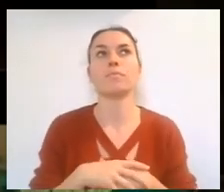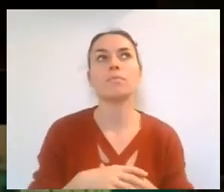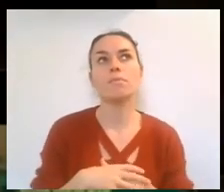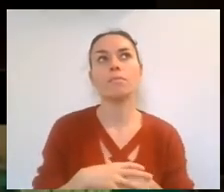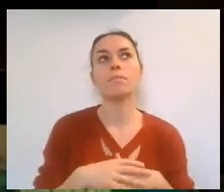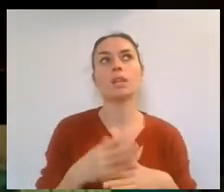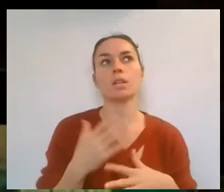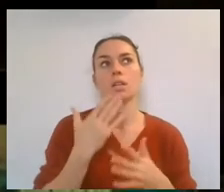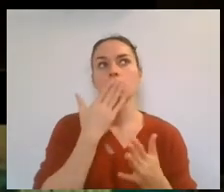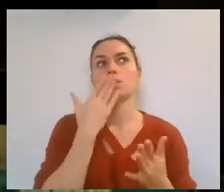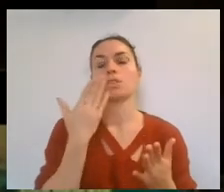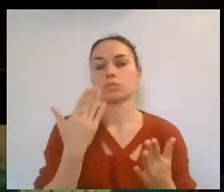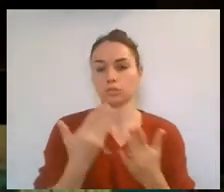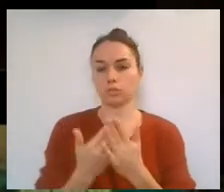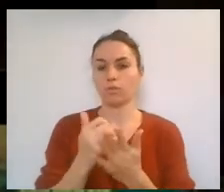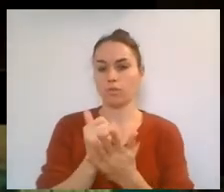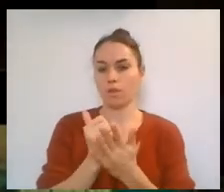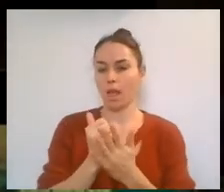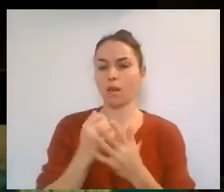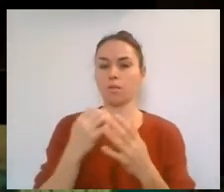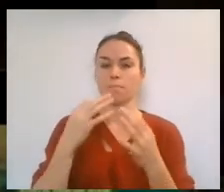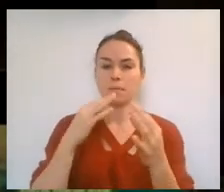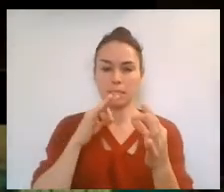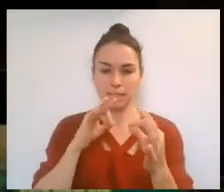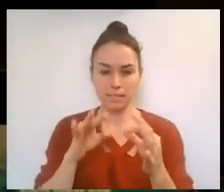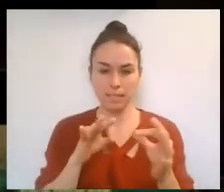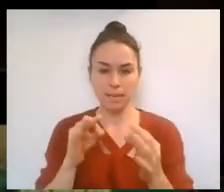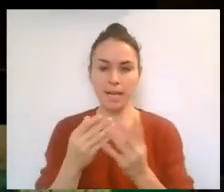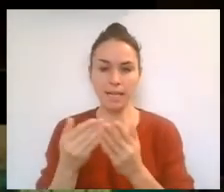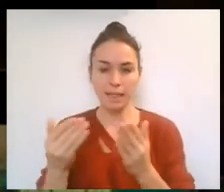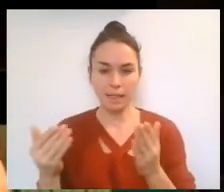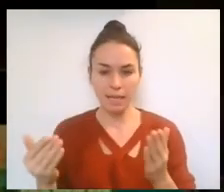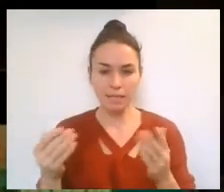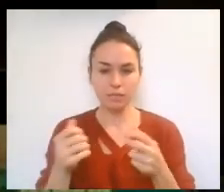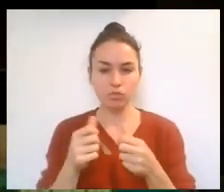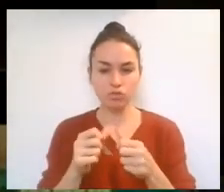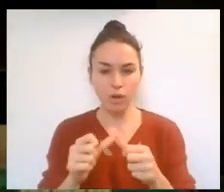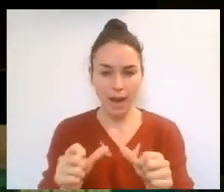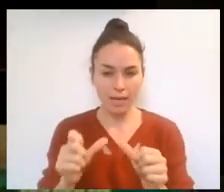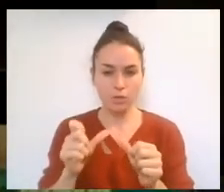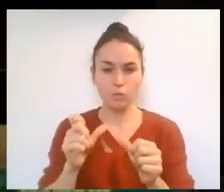describing things from as close to the Big Bang